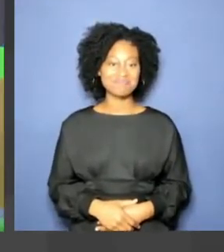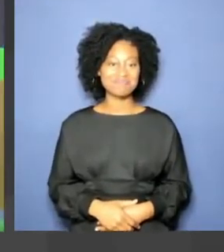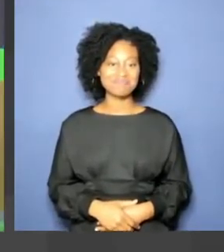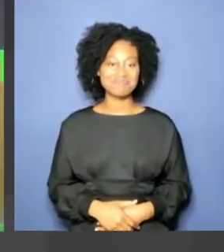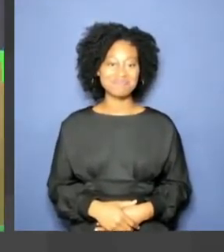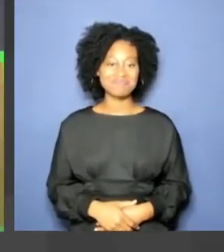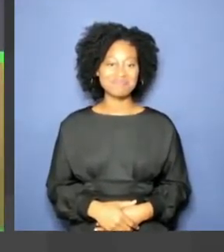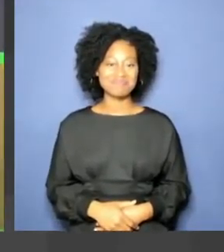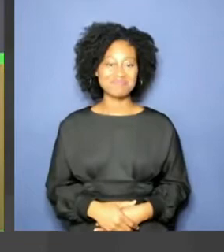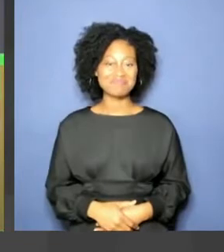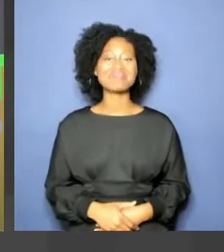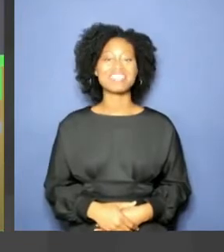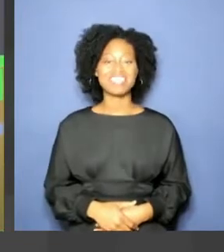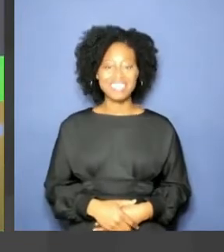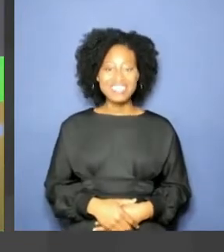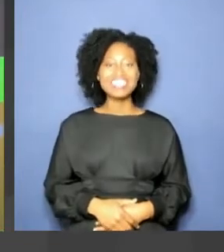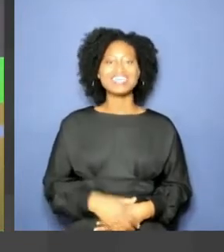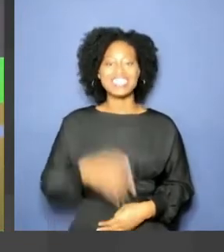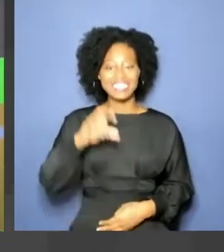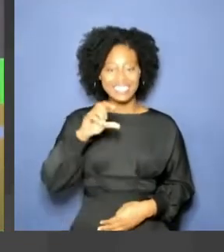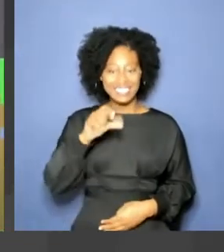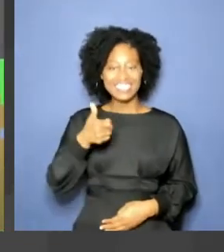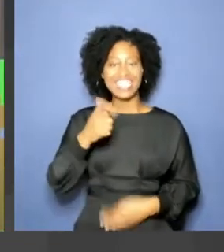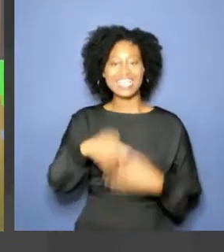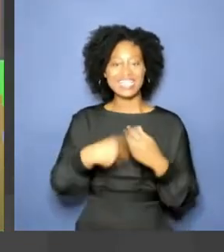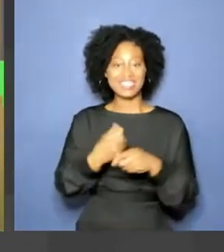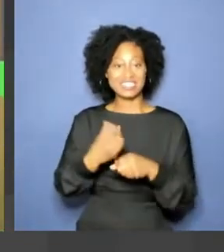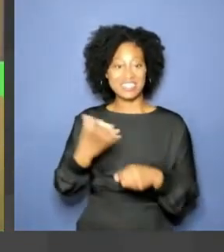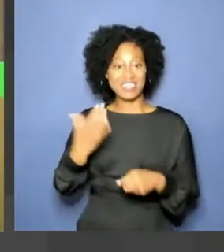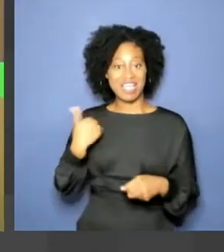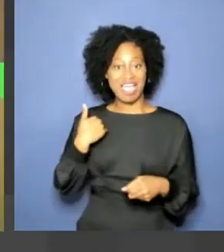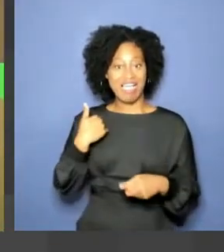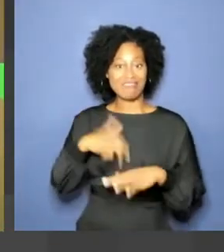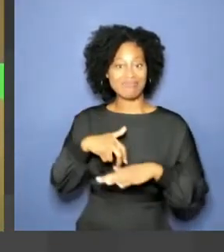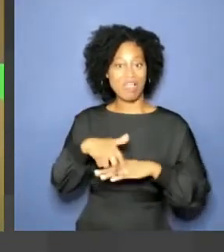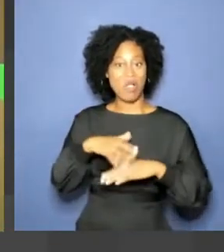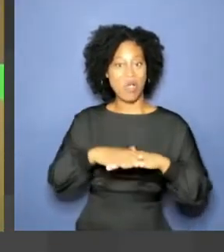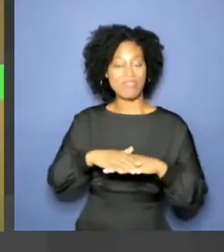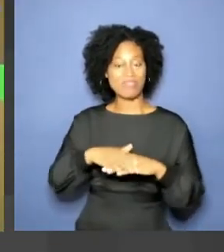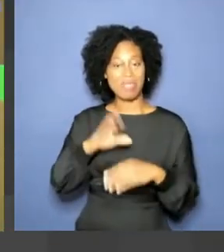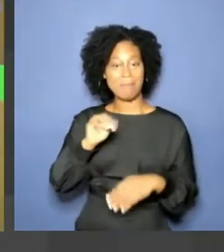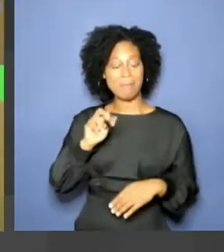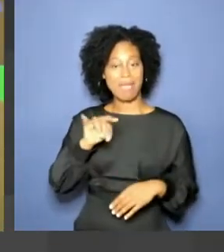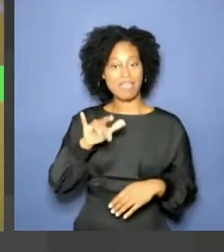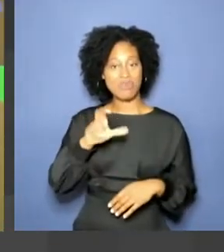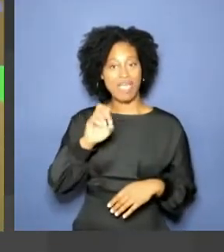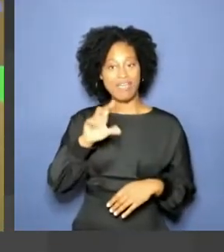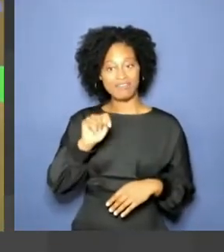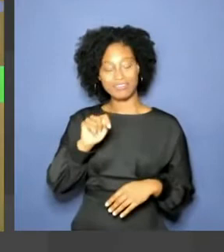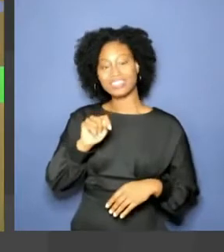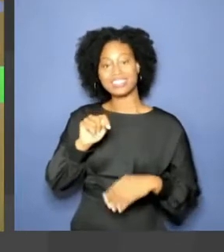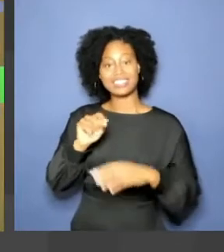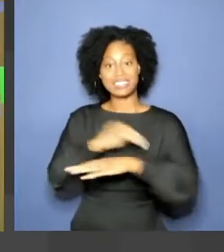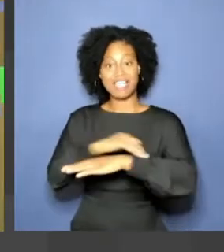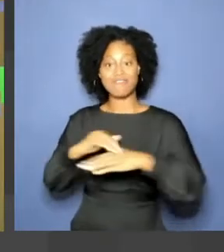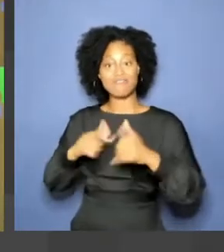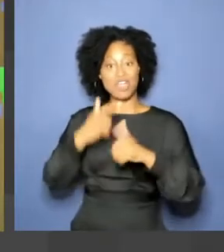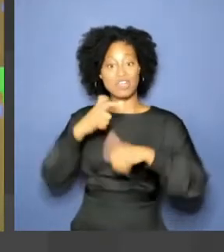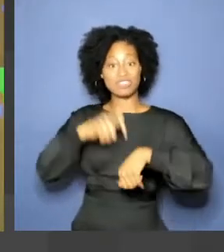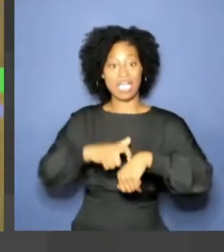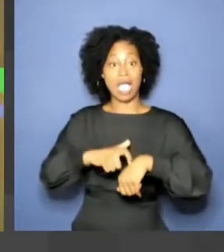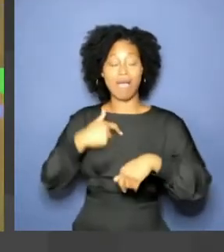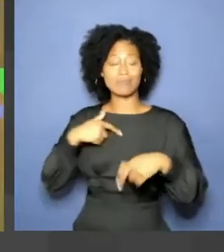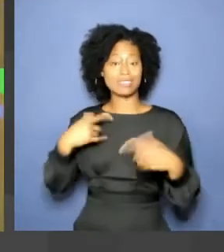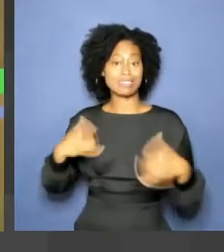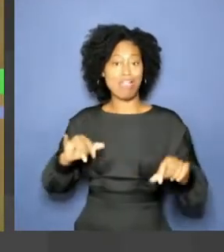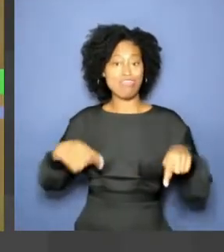10 years ago, I stepped on the Minecon stage for the first time. I still get nervous and excited every single time I'm on